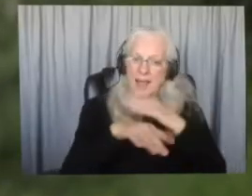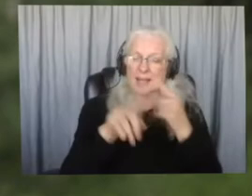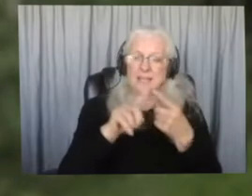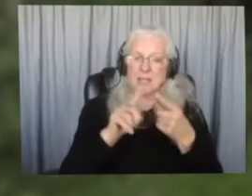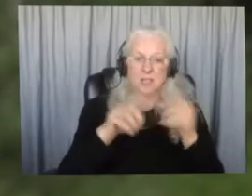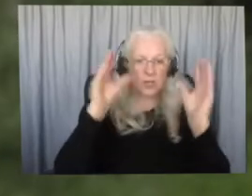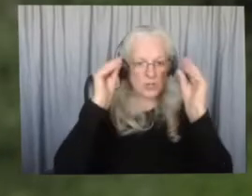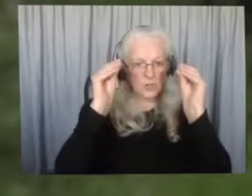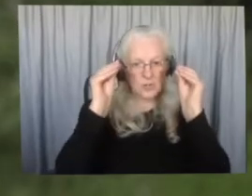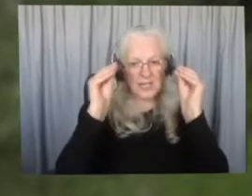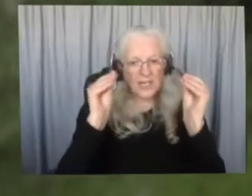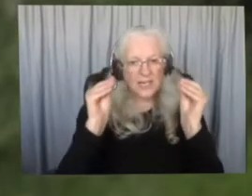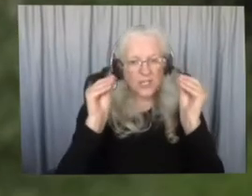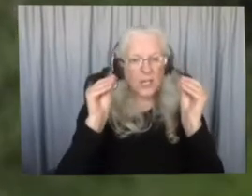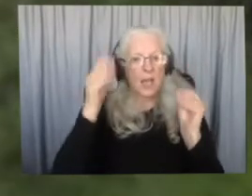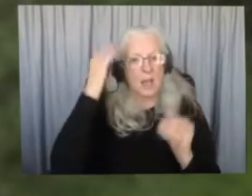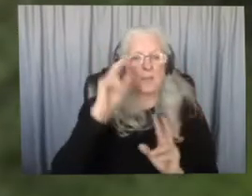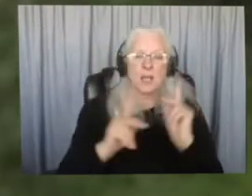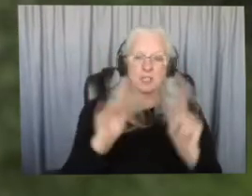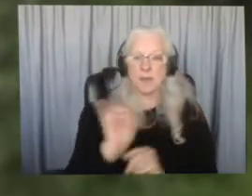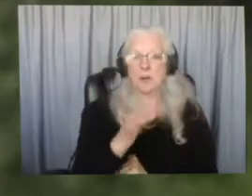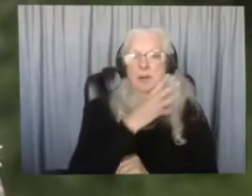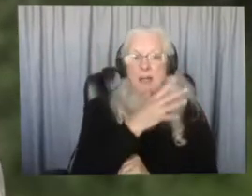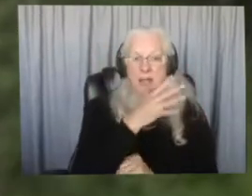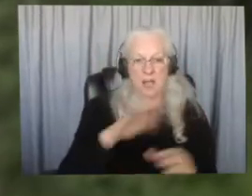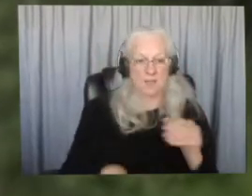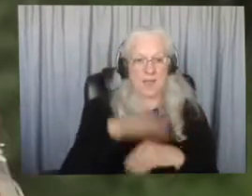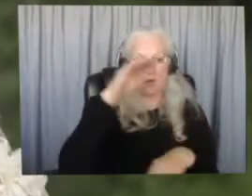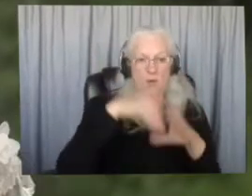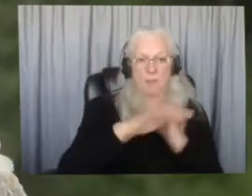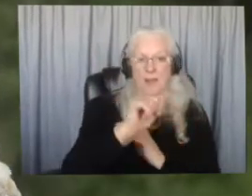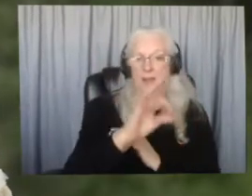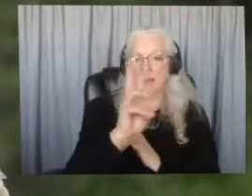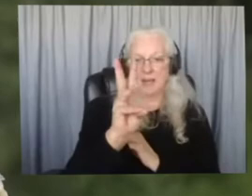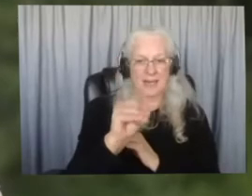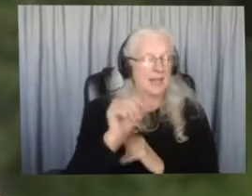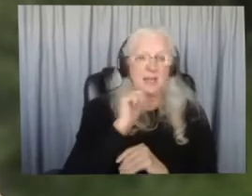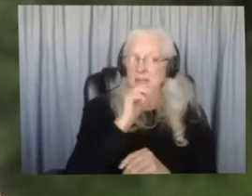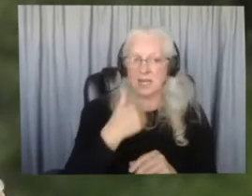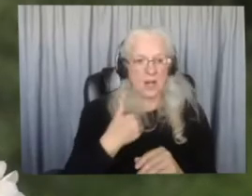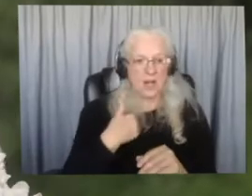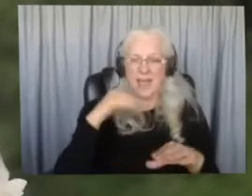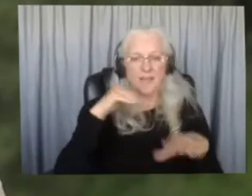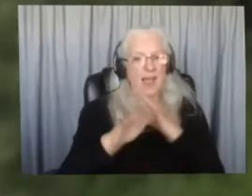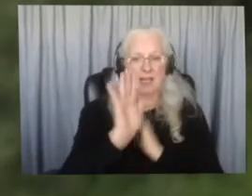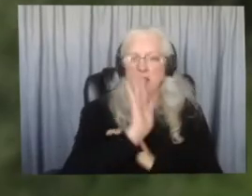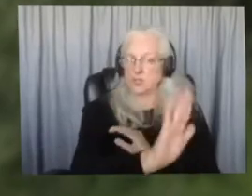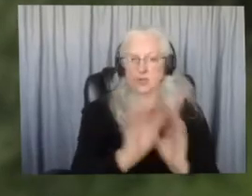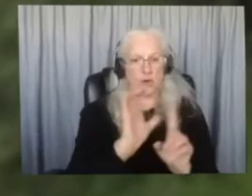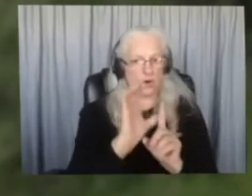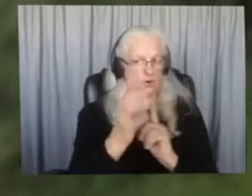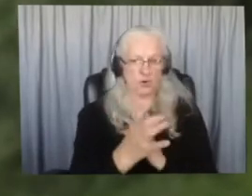like my mom, who grew up in the 60s scoop, didn't have access to her own culture. And like,